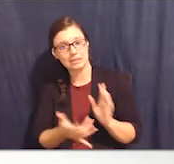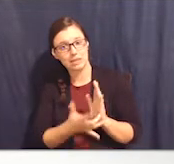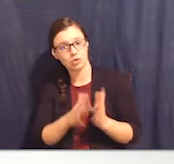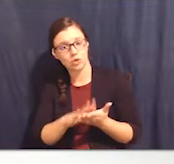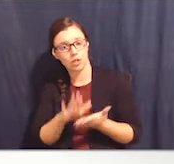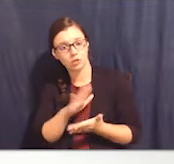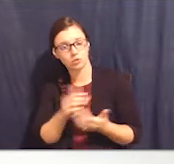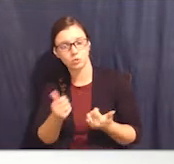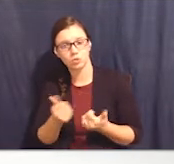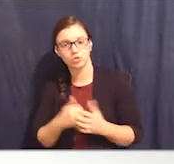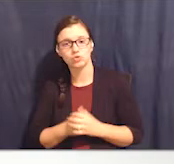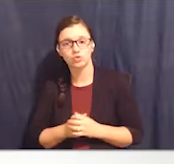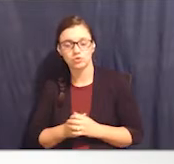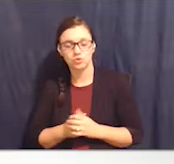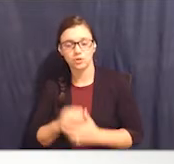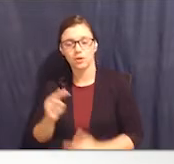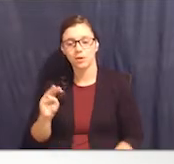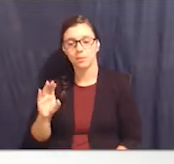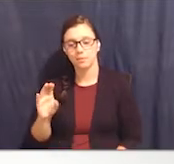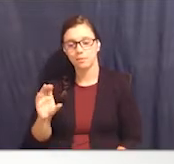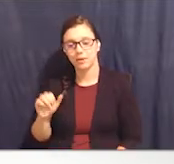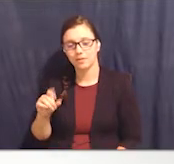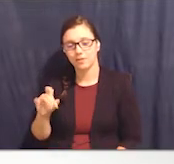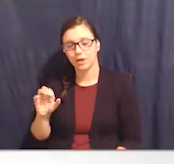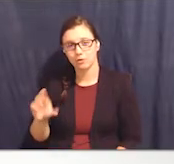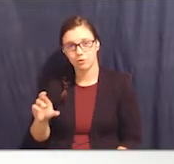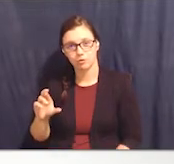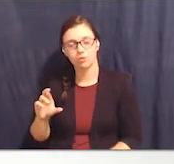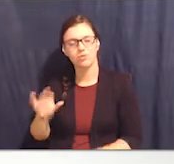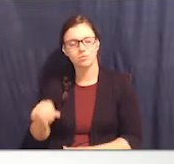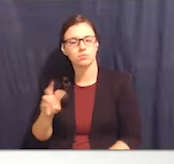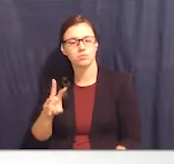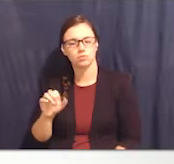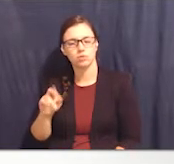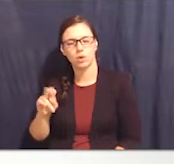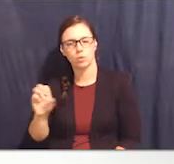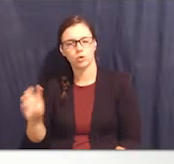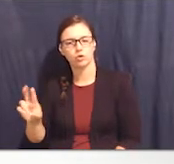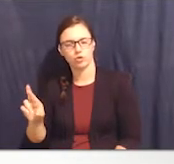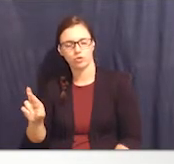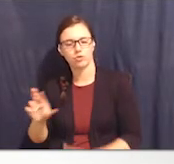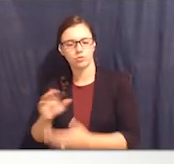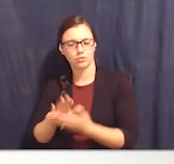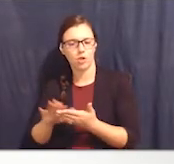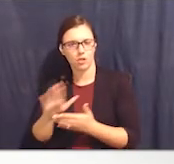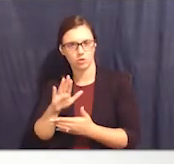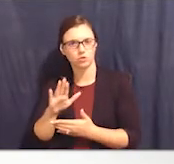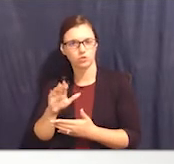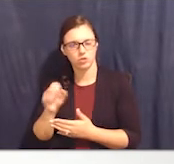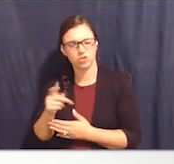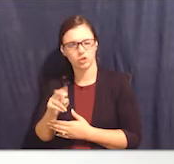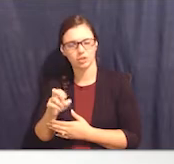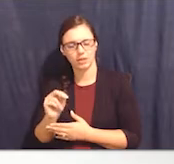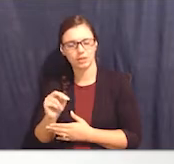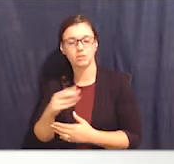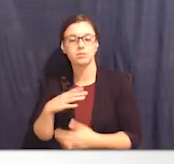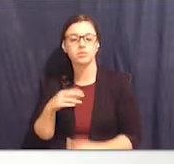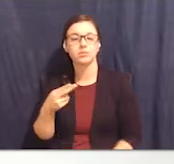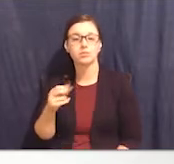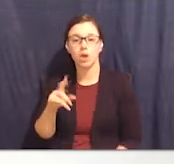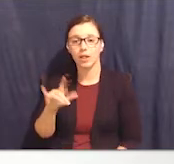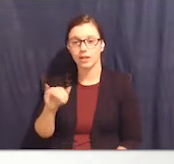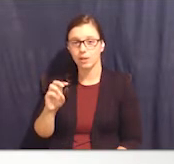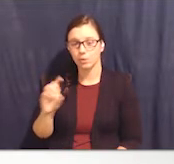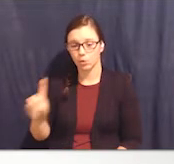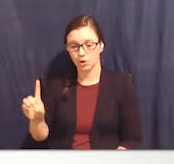It's that's in like the, out in the Ocoee area, but their address is actually Winter Garden. We looked up what their address is,